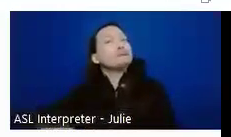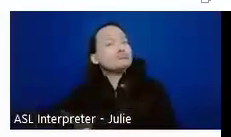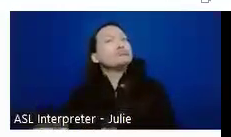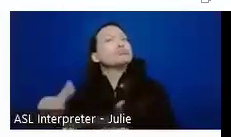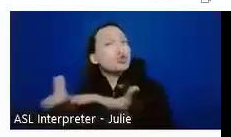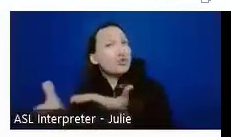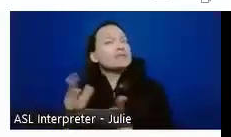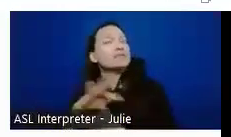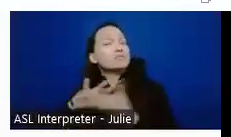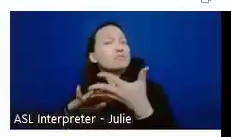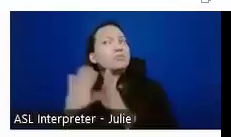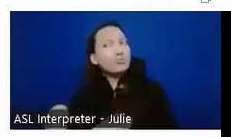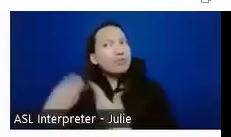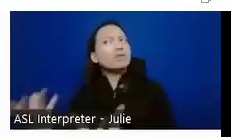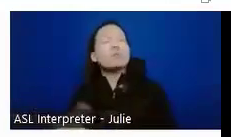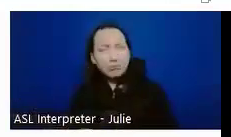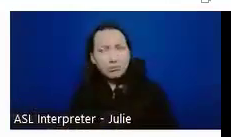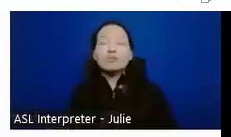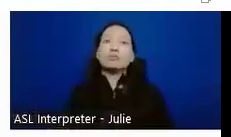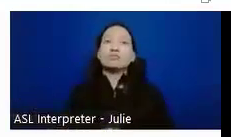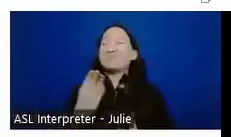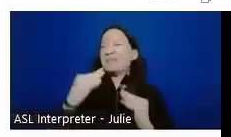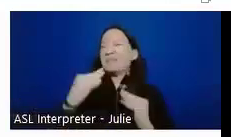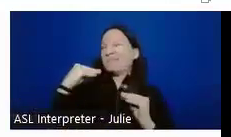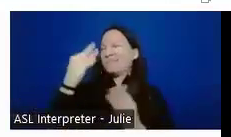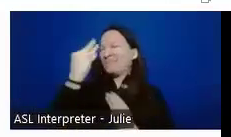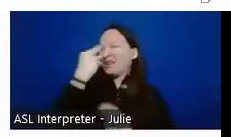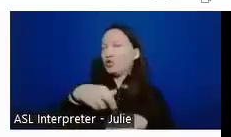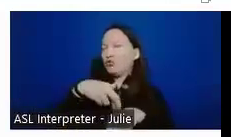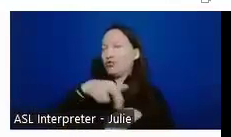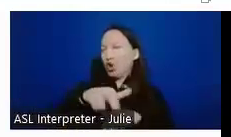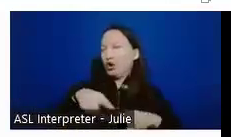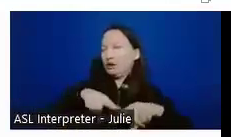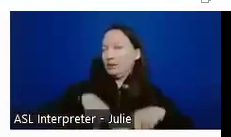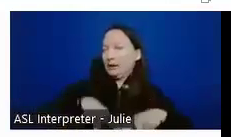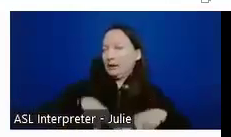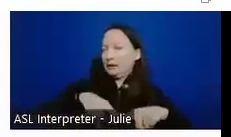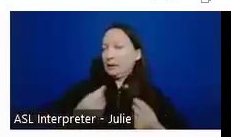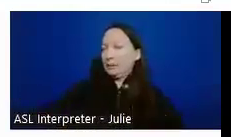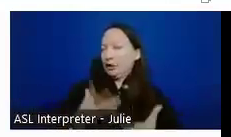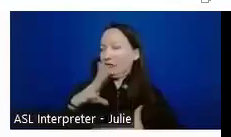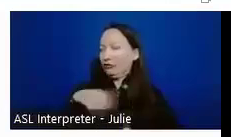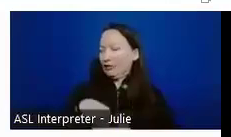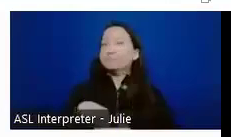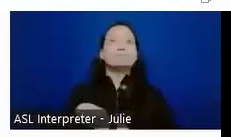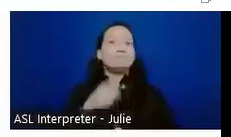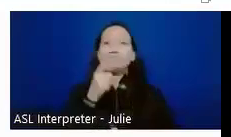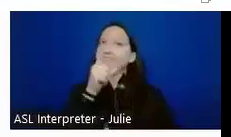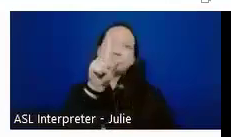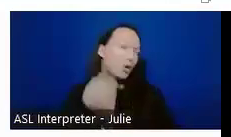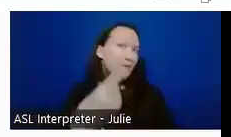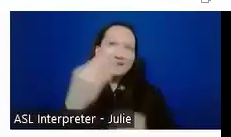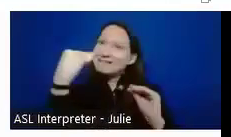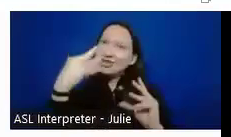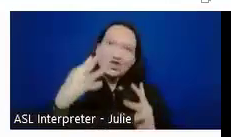services arranged or provided. Might be information and referral depending on how much you're involved, but you're not the only